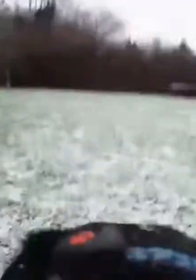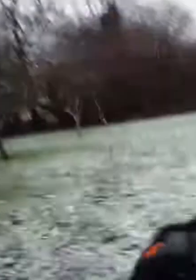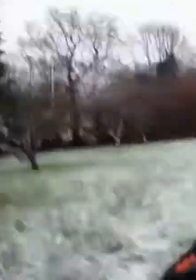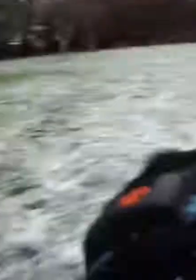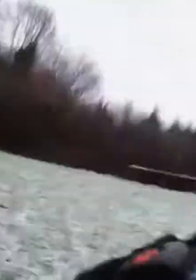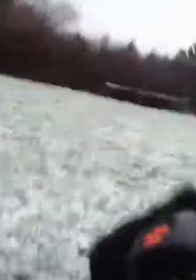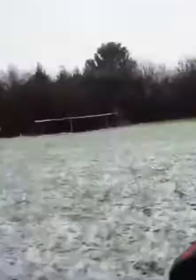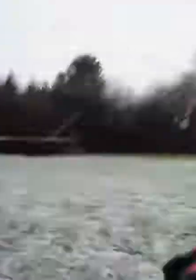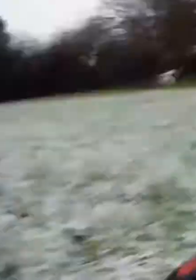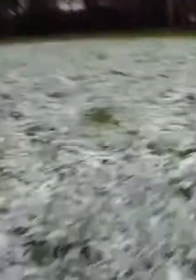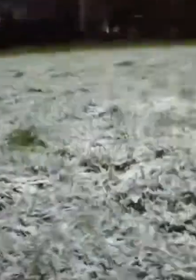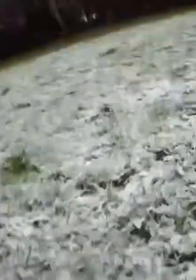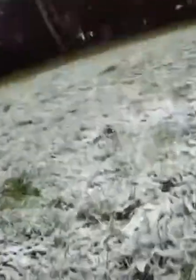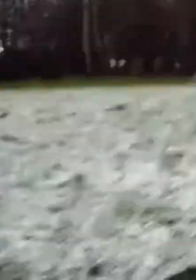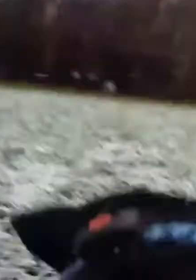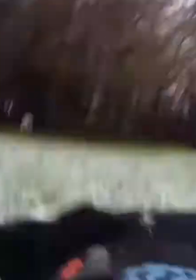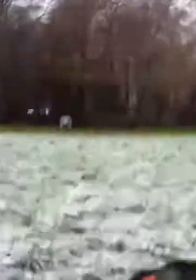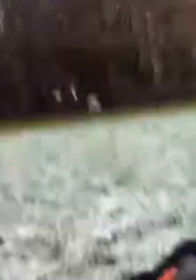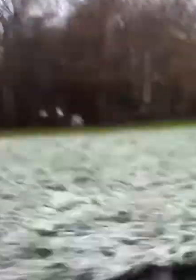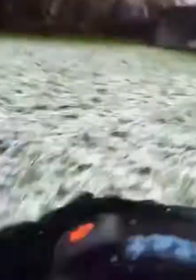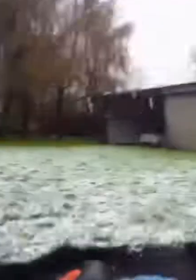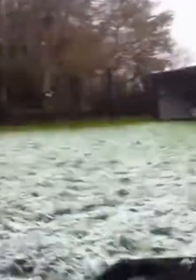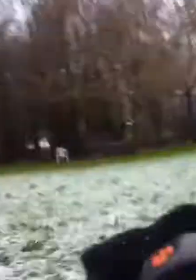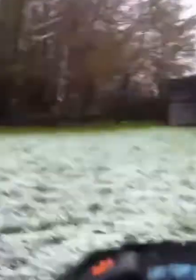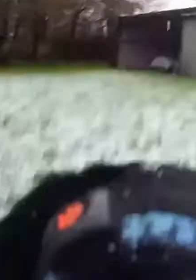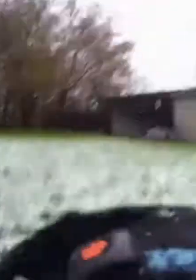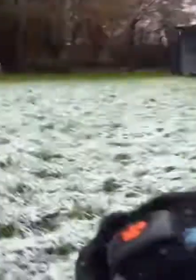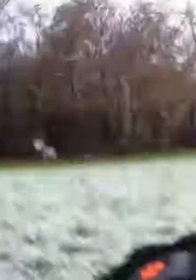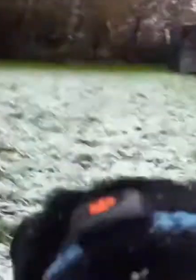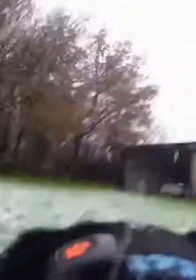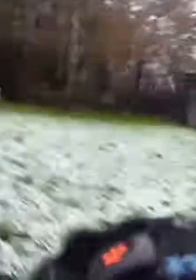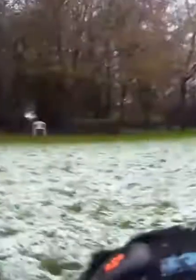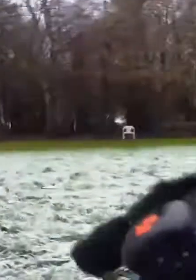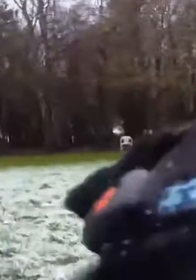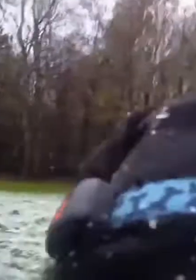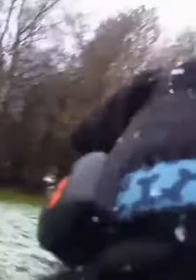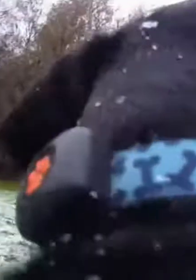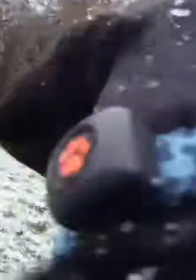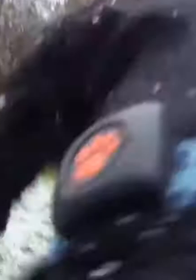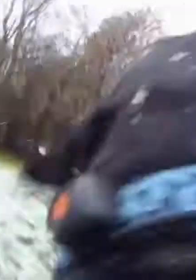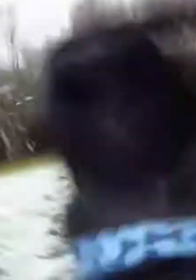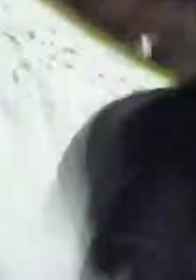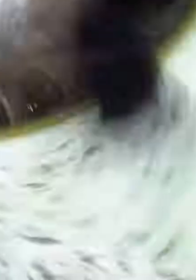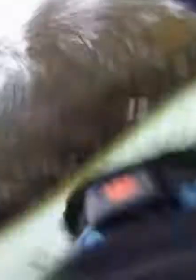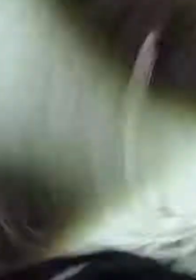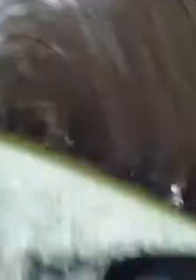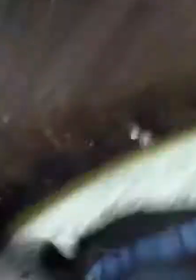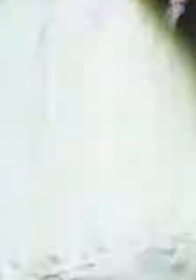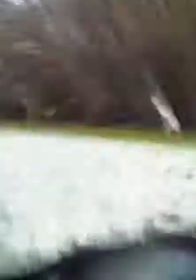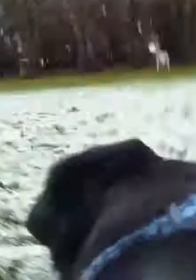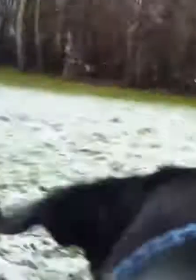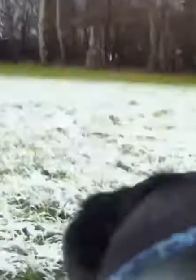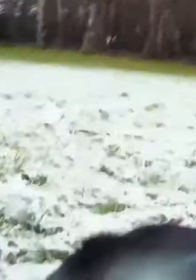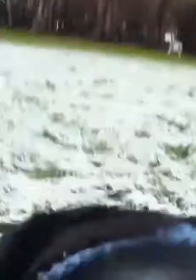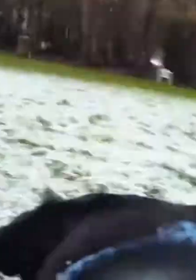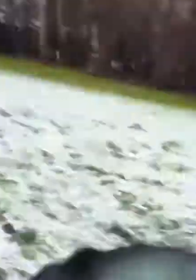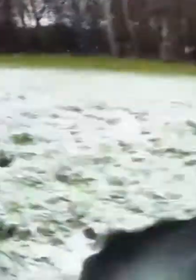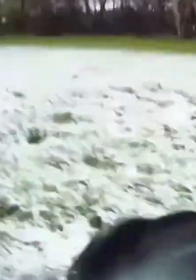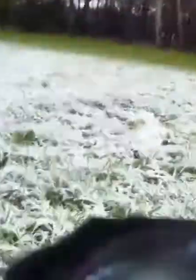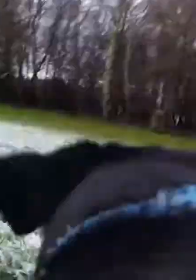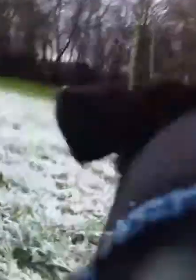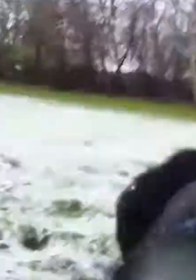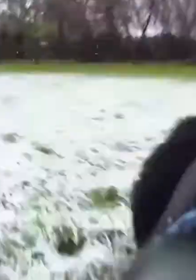owner. Here we go. Look, the green's changed colour to white, and it's cold. It's sticking to me. Oh,